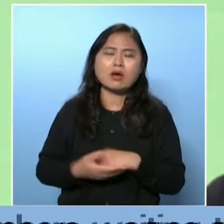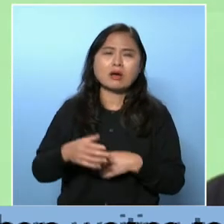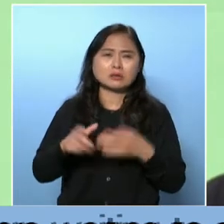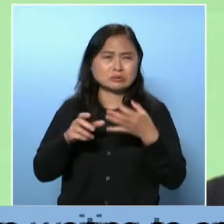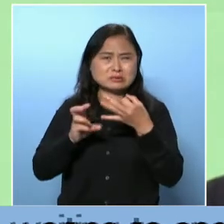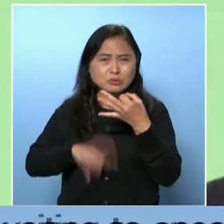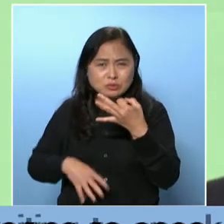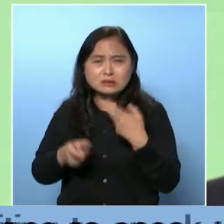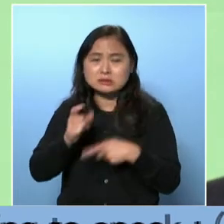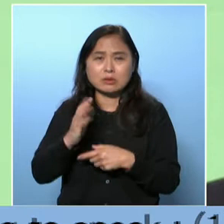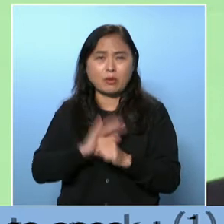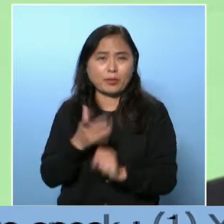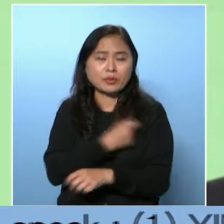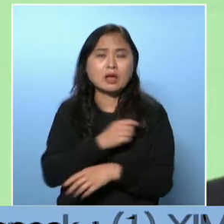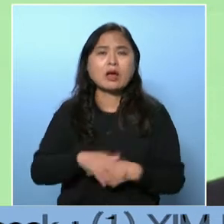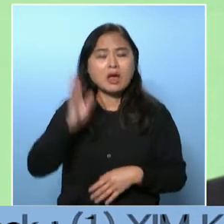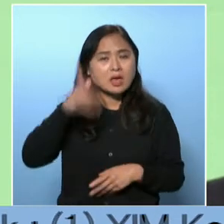have to wait a long time,